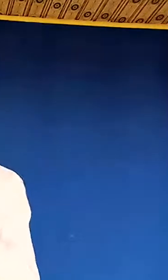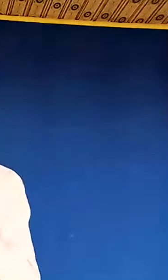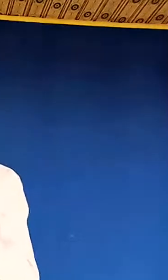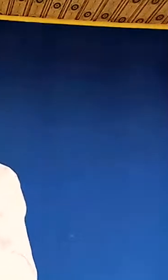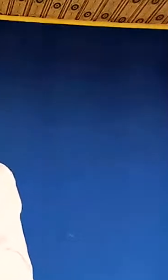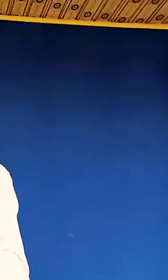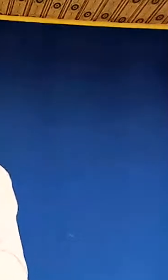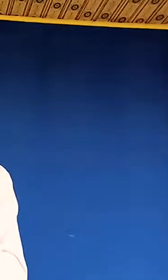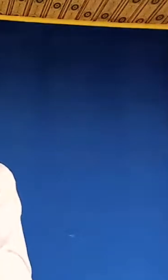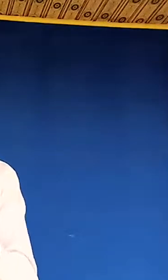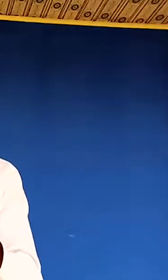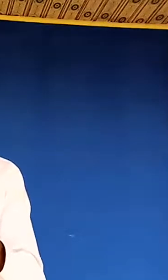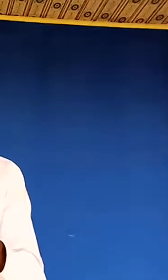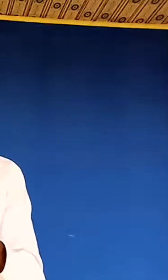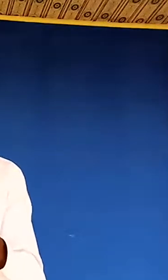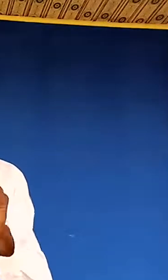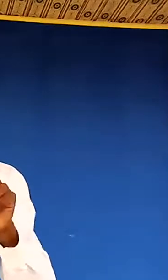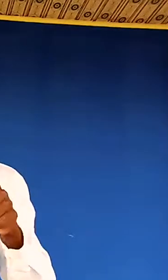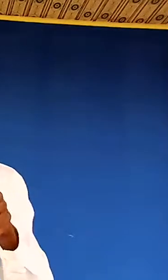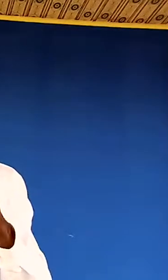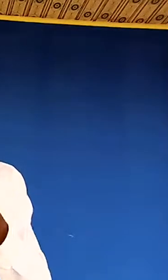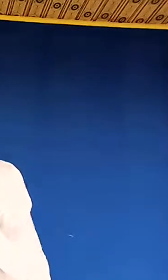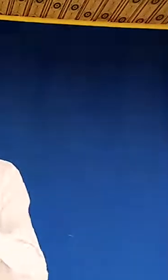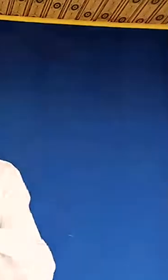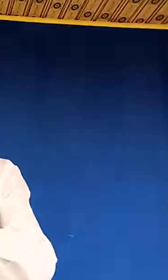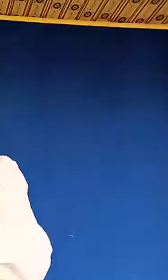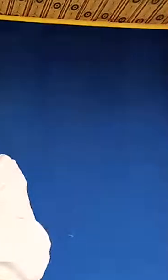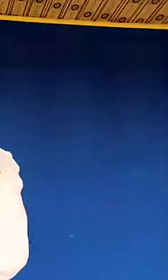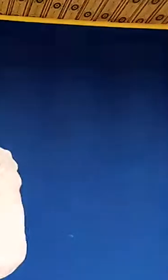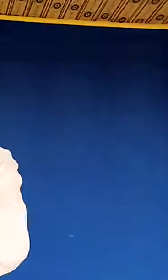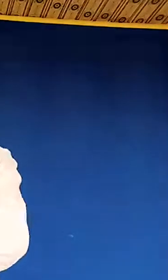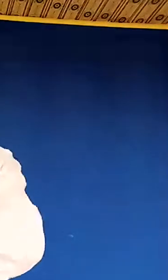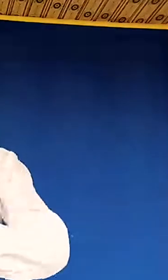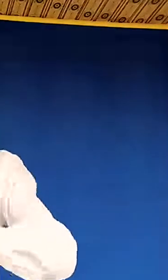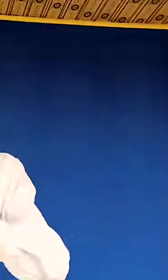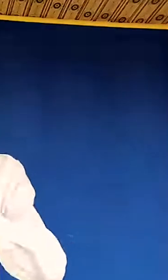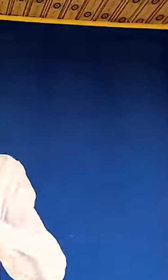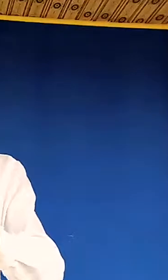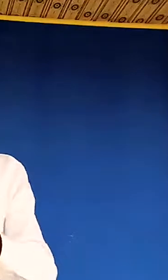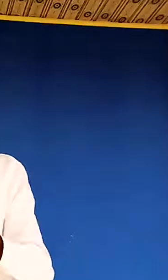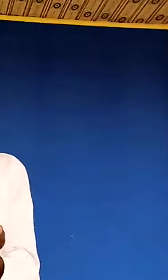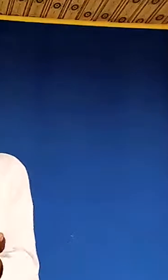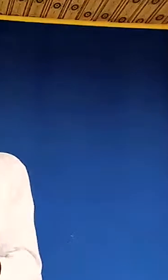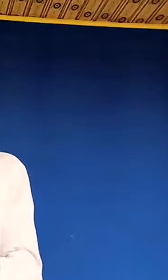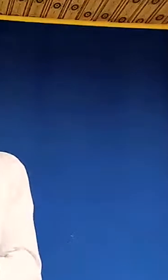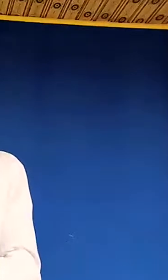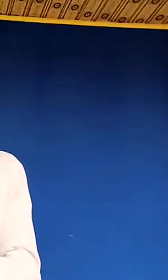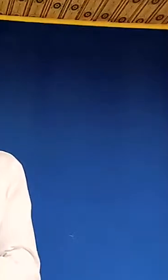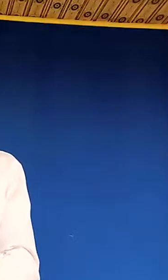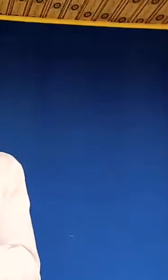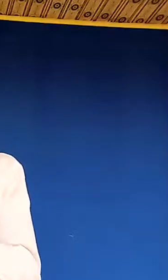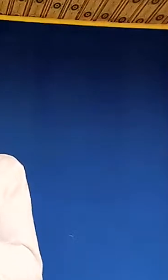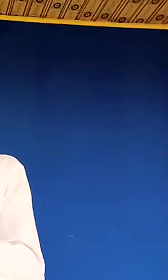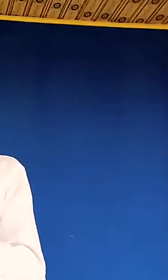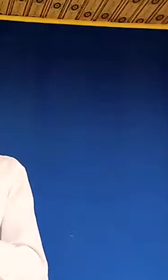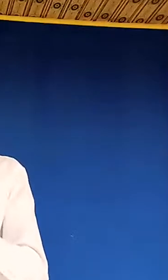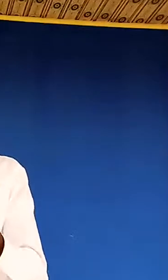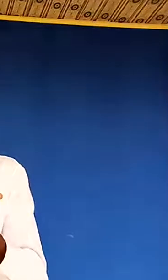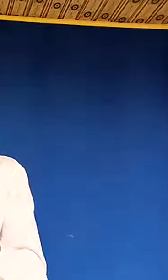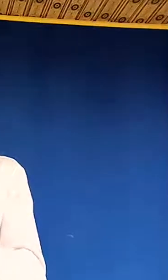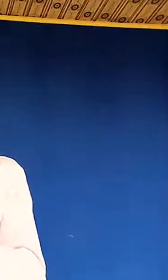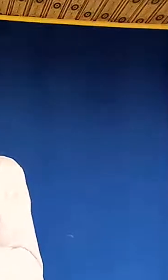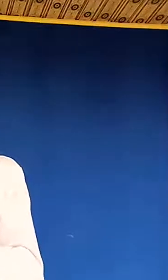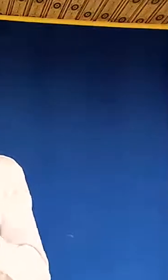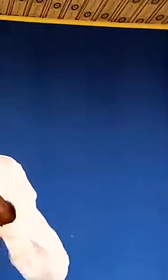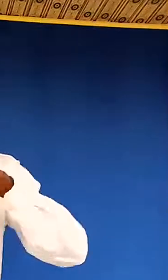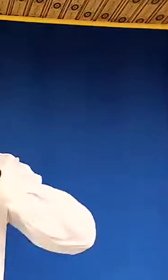to. Yes. It's nice for, we talk about the basic rights of anybody, that you should have